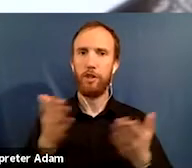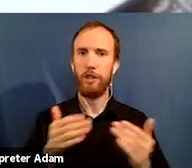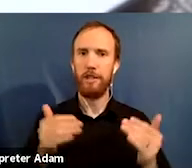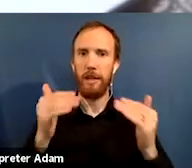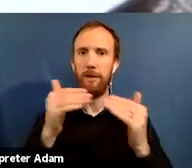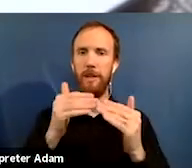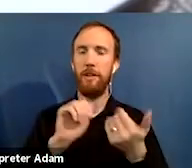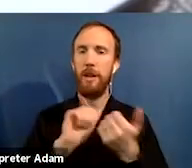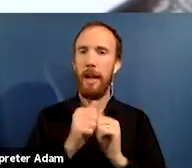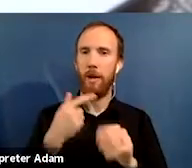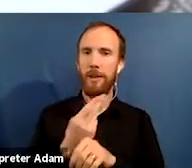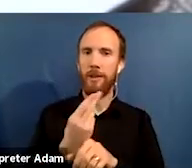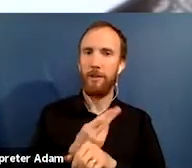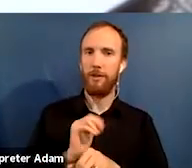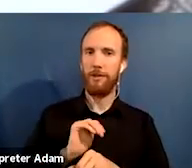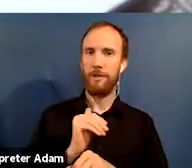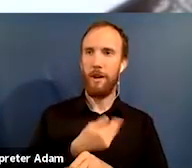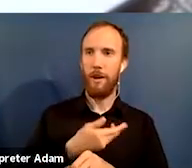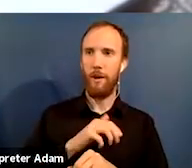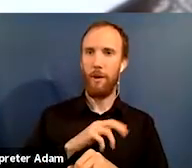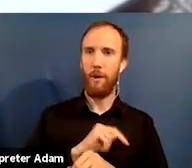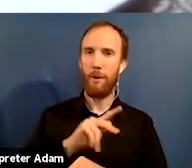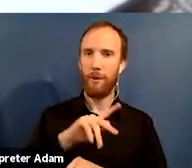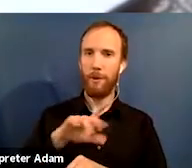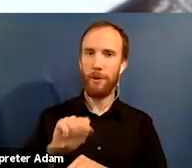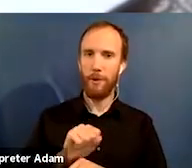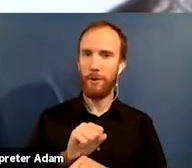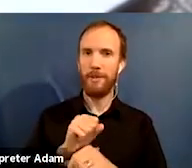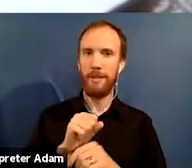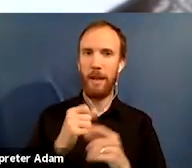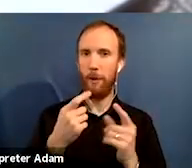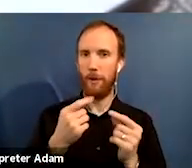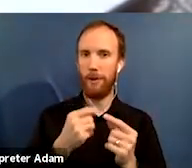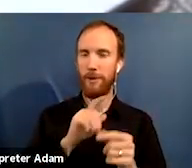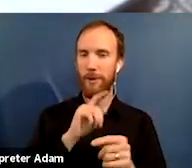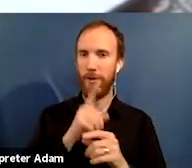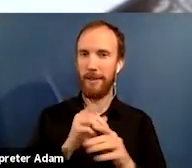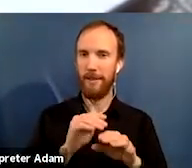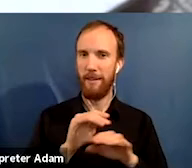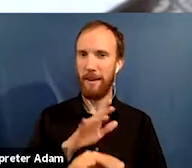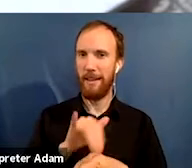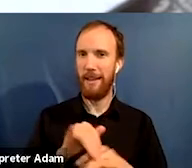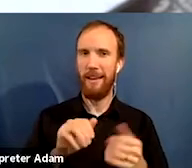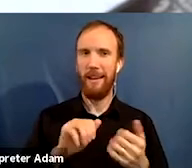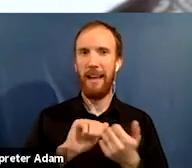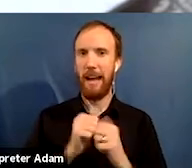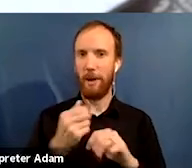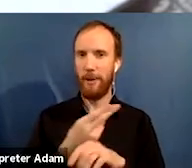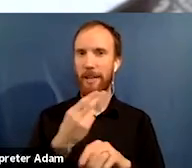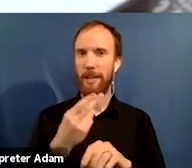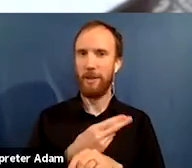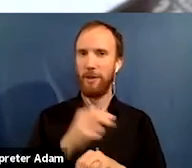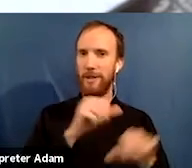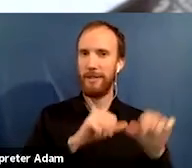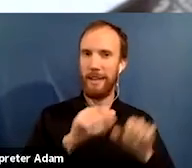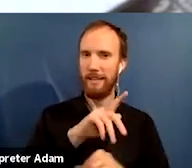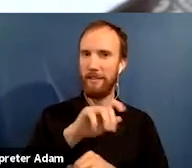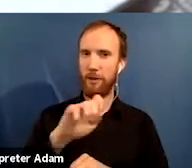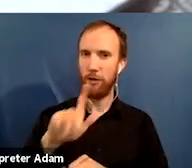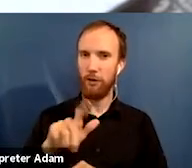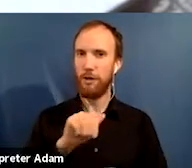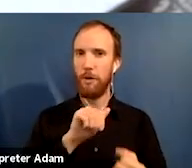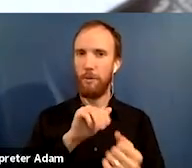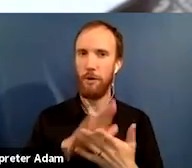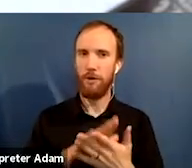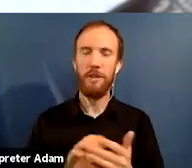itself? Or alternatively, what non-data science tools or approaches are most effective to this end? And how could we merge traditional data science techniques